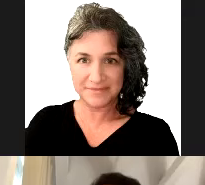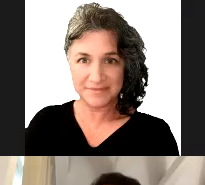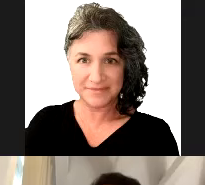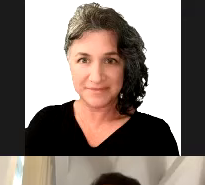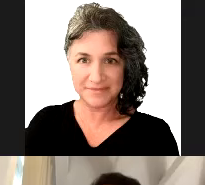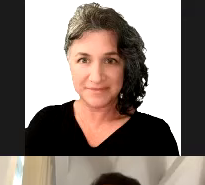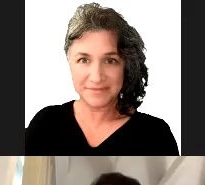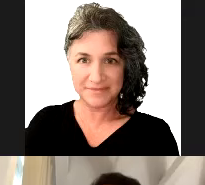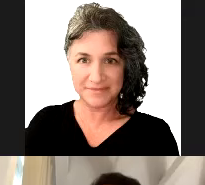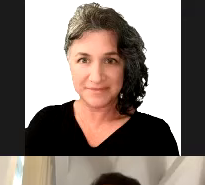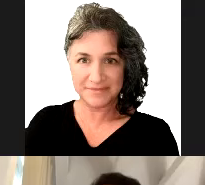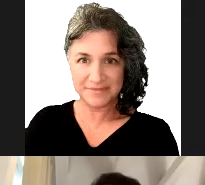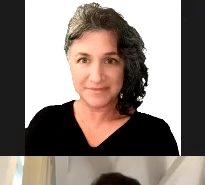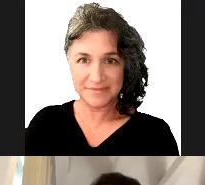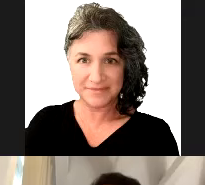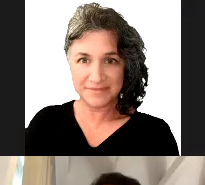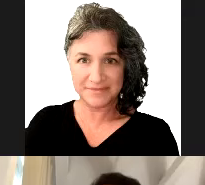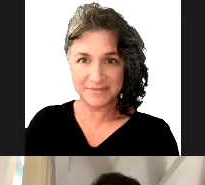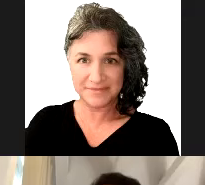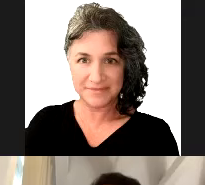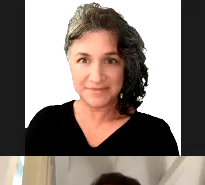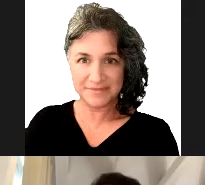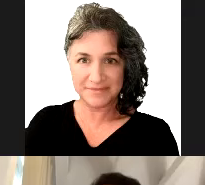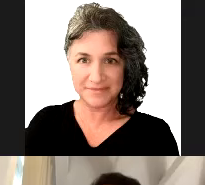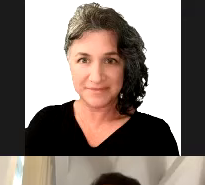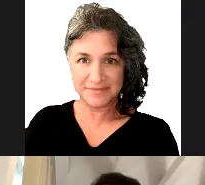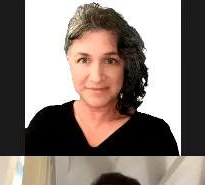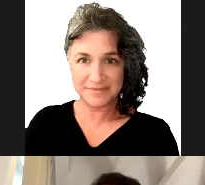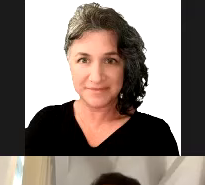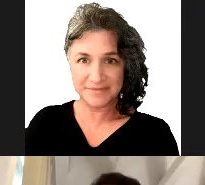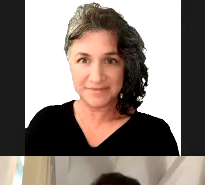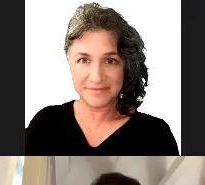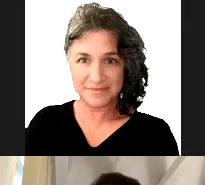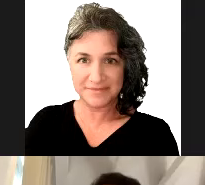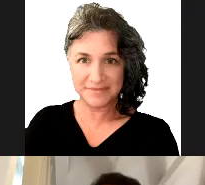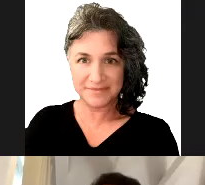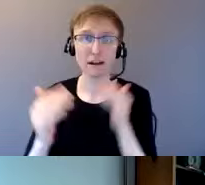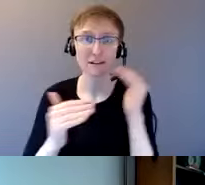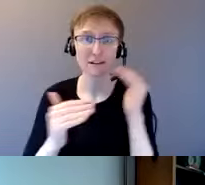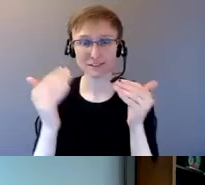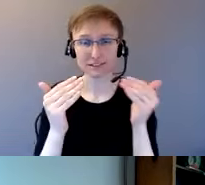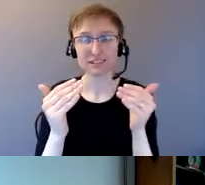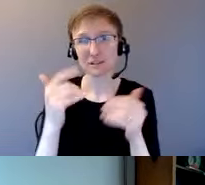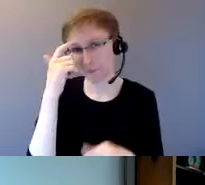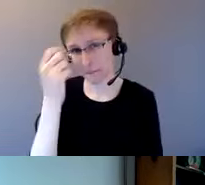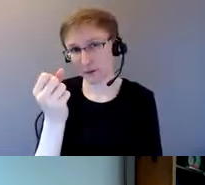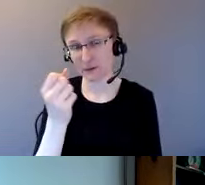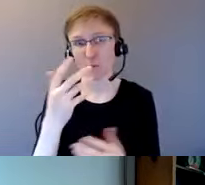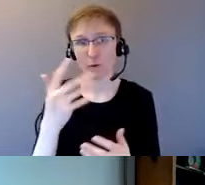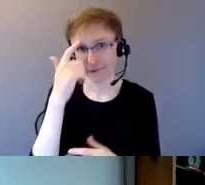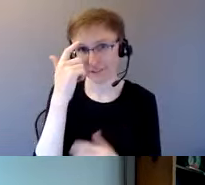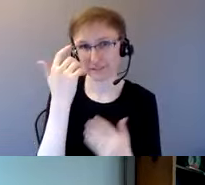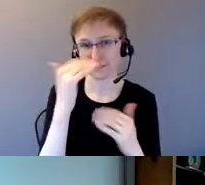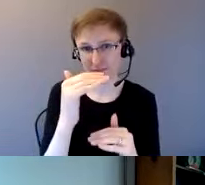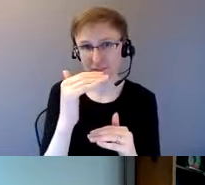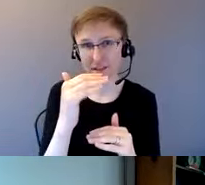of her years of experience come from working with adults with memory or cognitive impairment, as well as their families